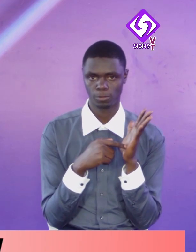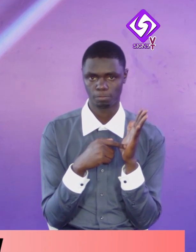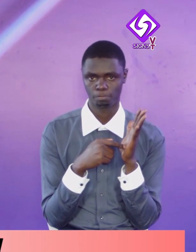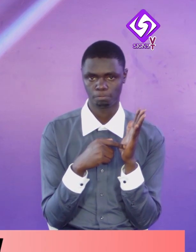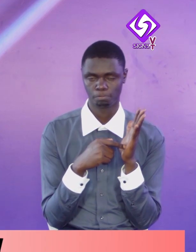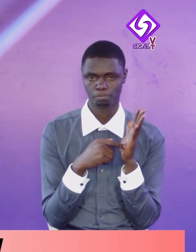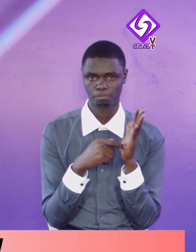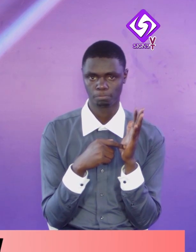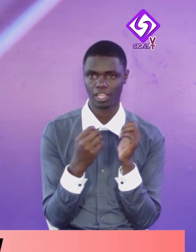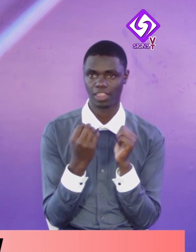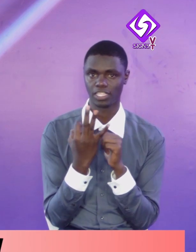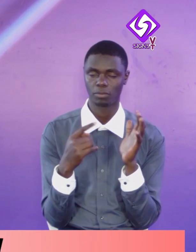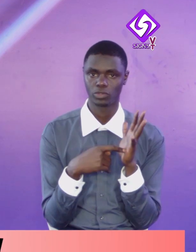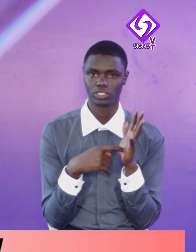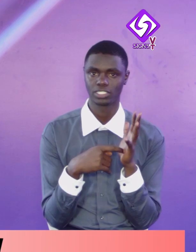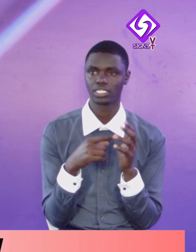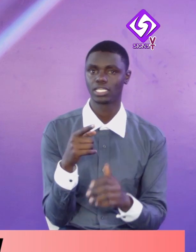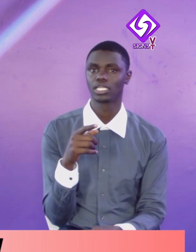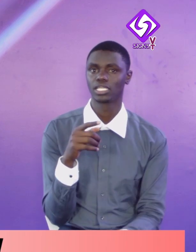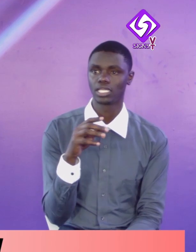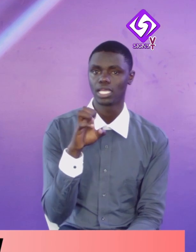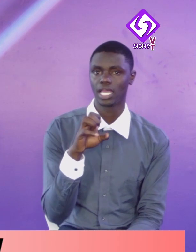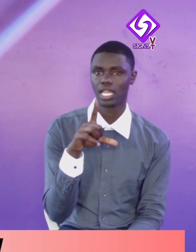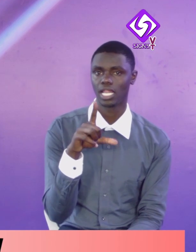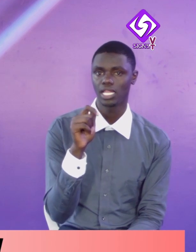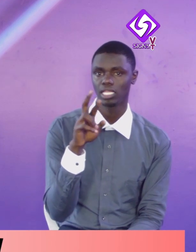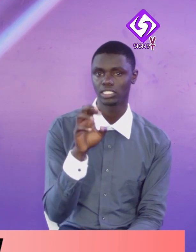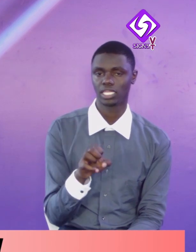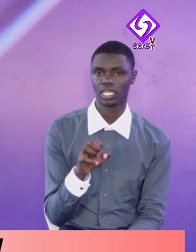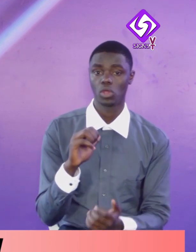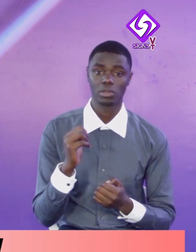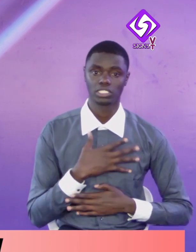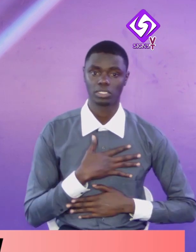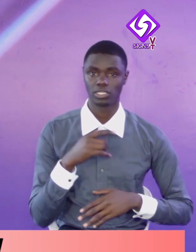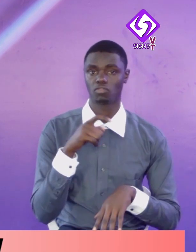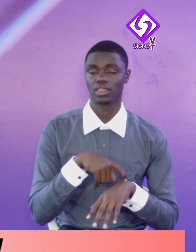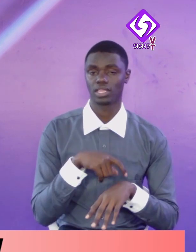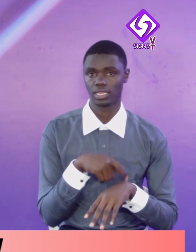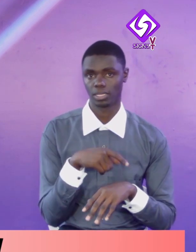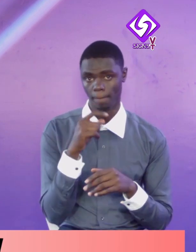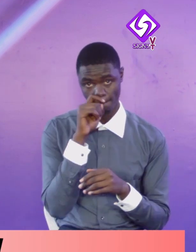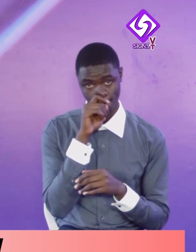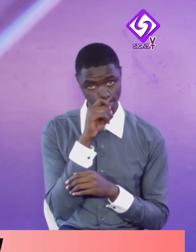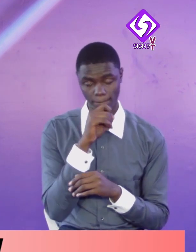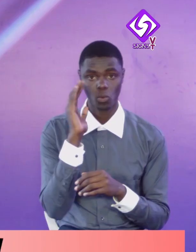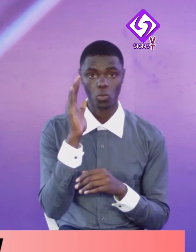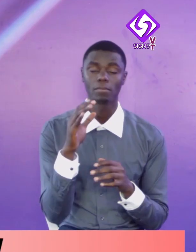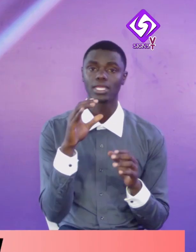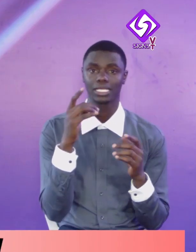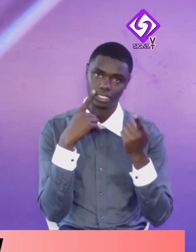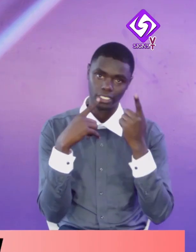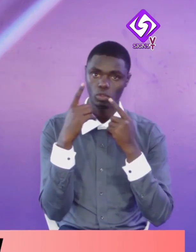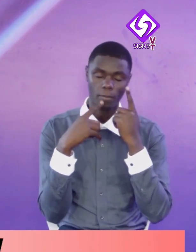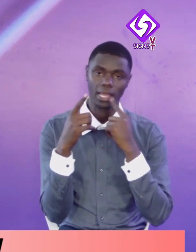points. This Elche team could be the surprise of the season. Could they be Crystal Palace of England?